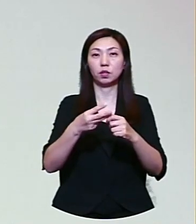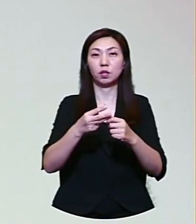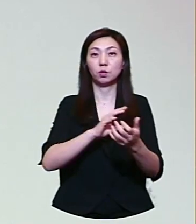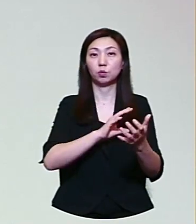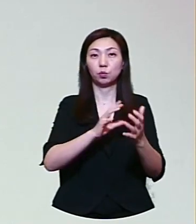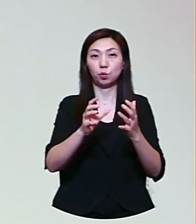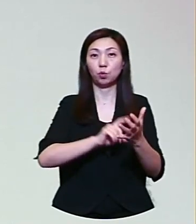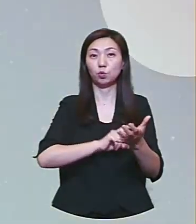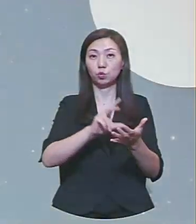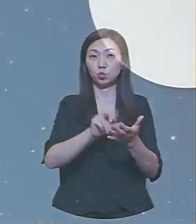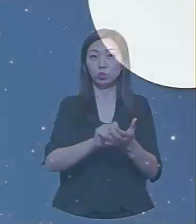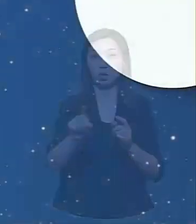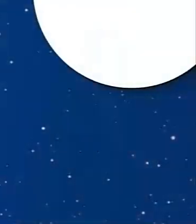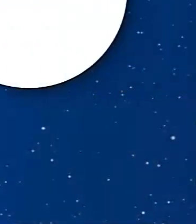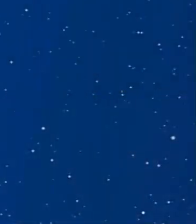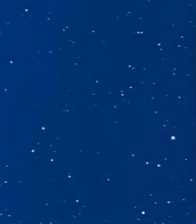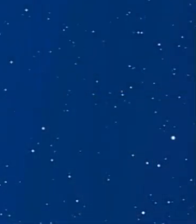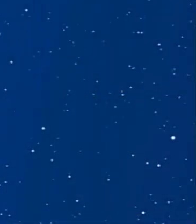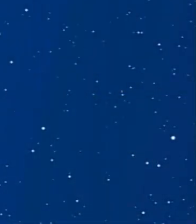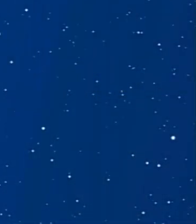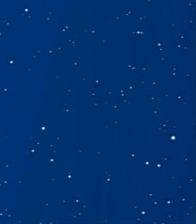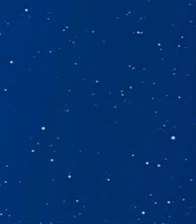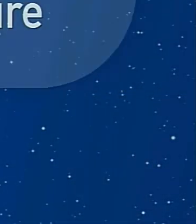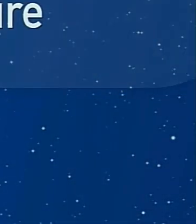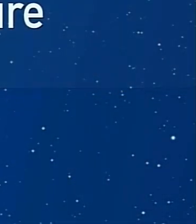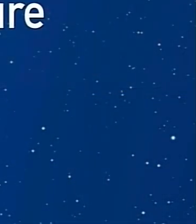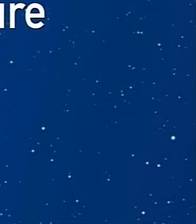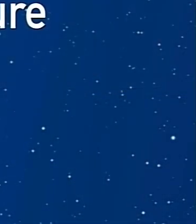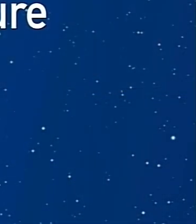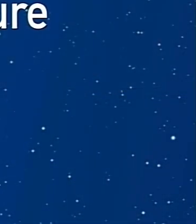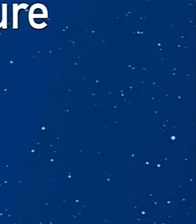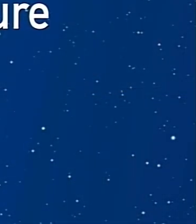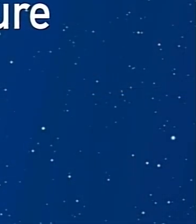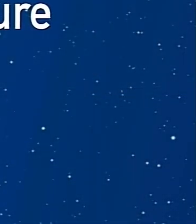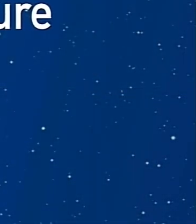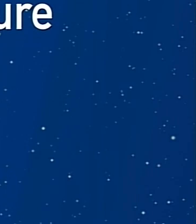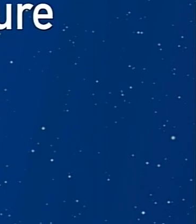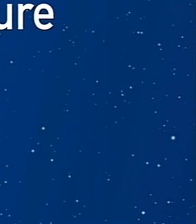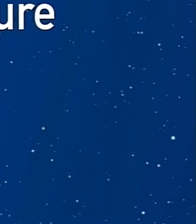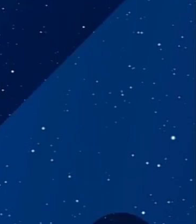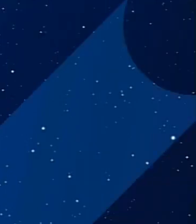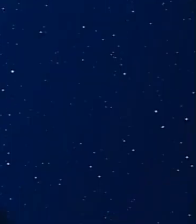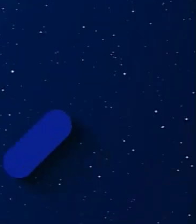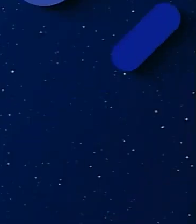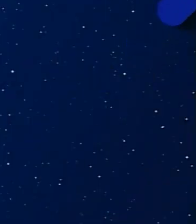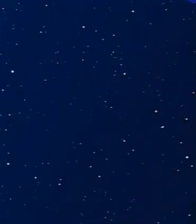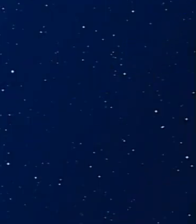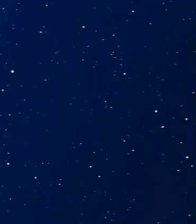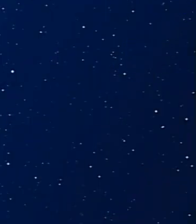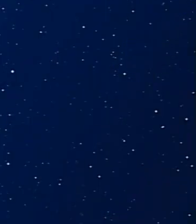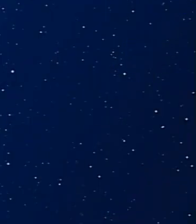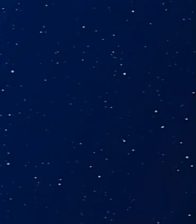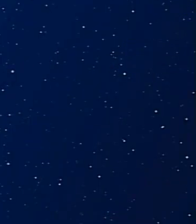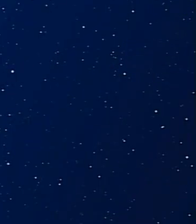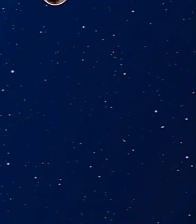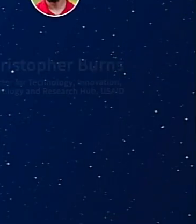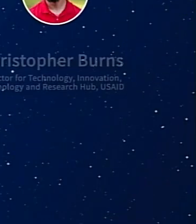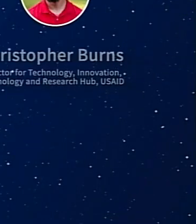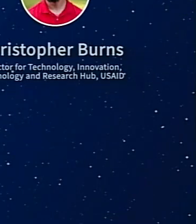more inclusive digital future. Please upload your questions using online question and answer system,